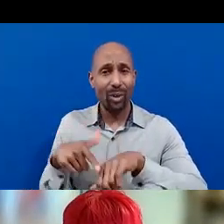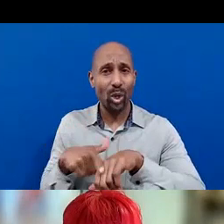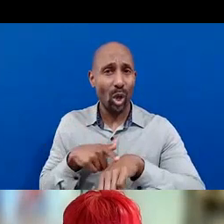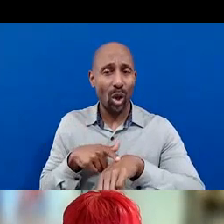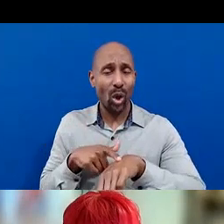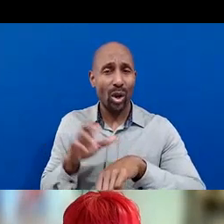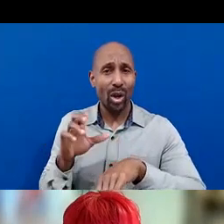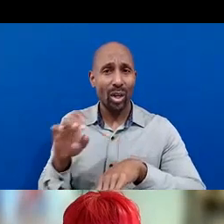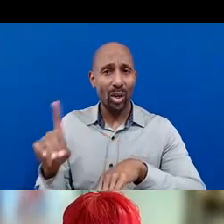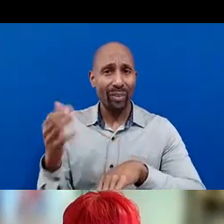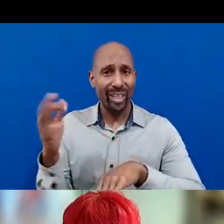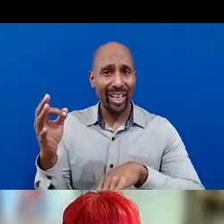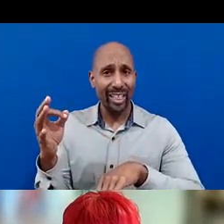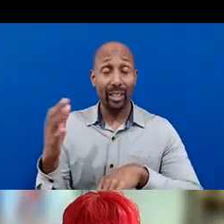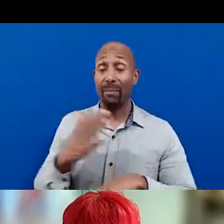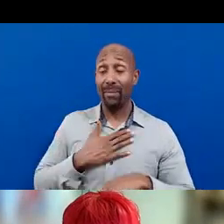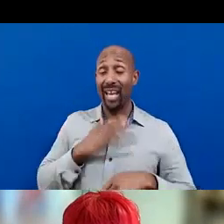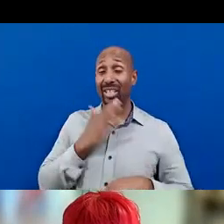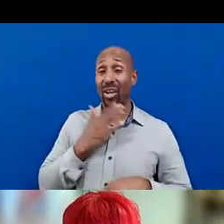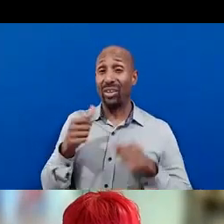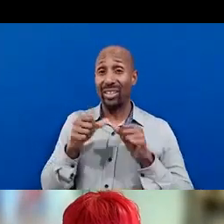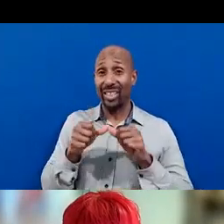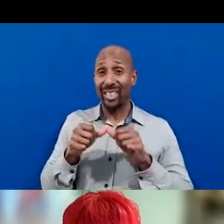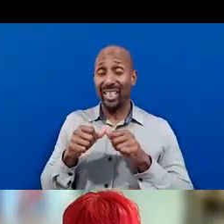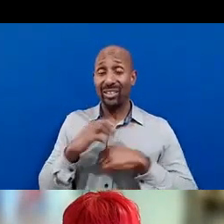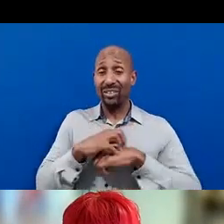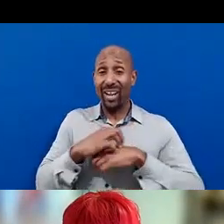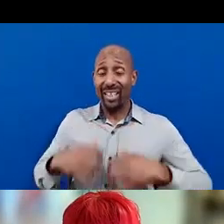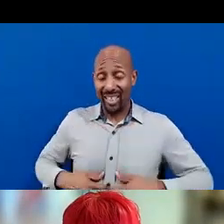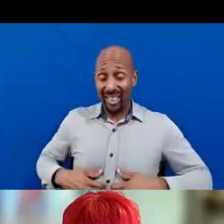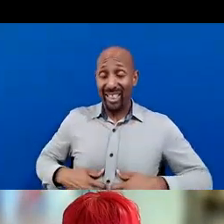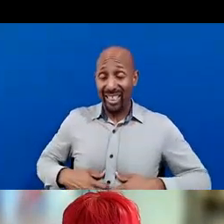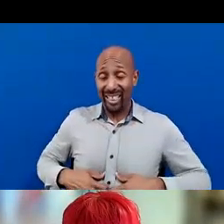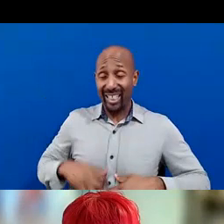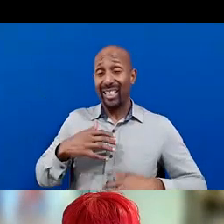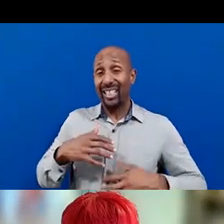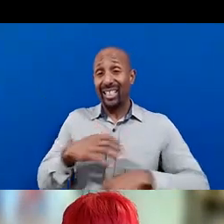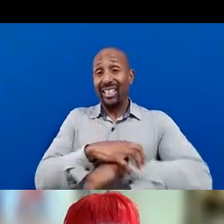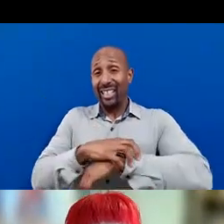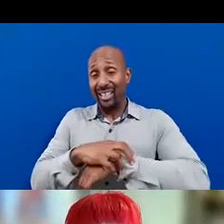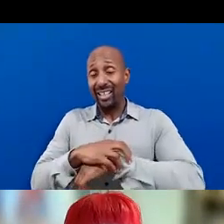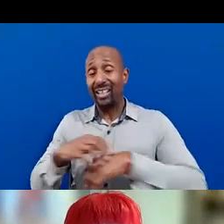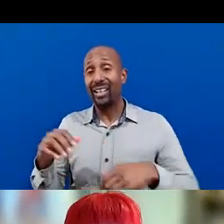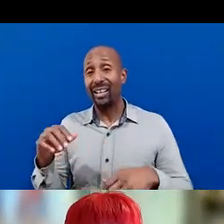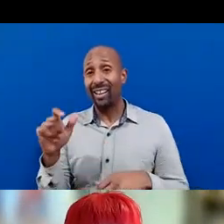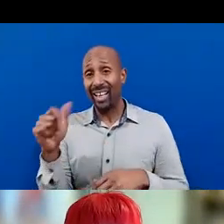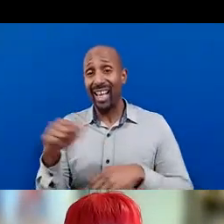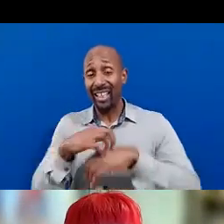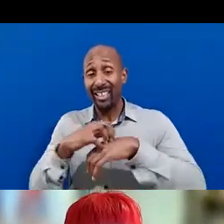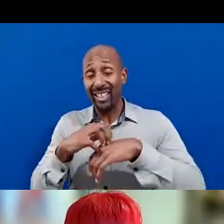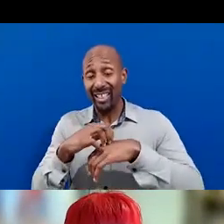their stomachs, legs, and arms after being exposed to COVID-19. You know, that